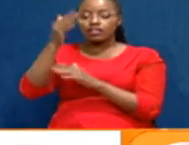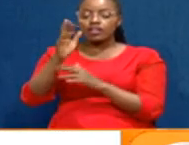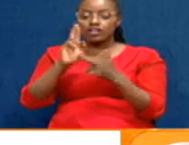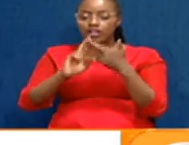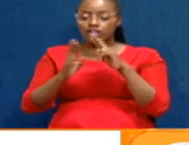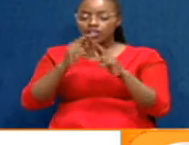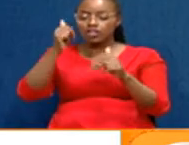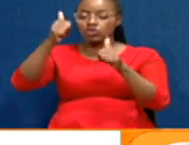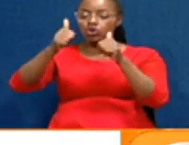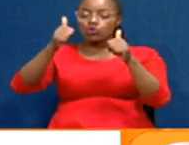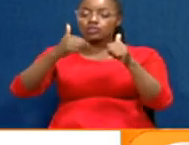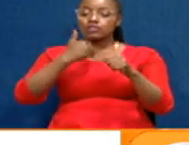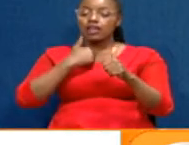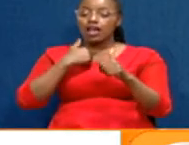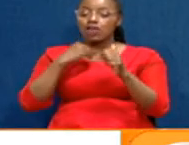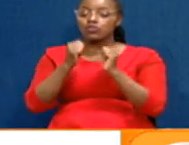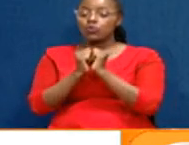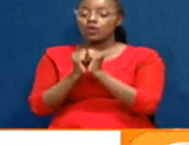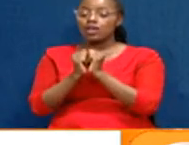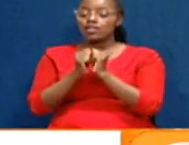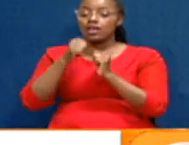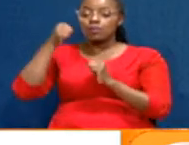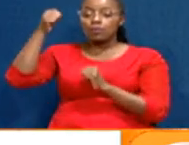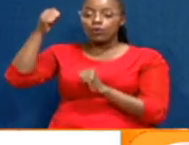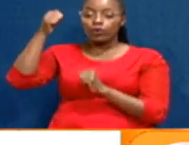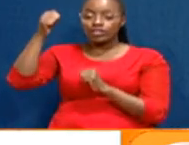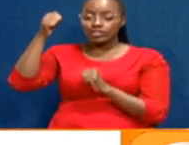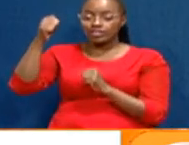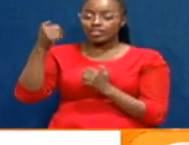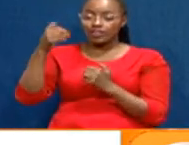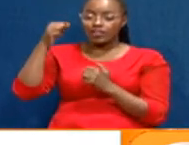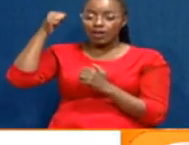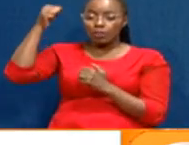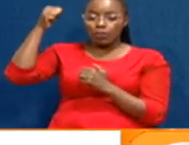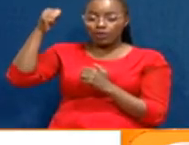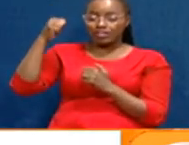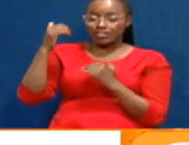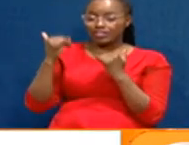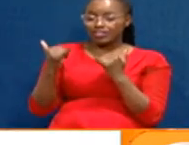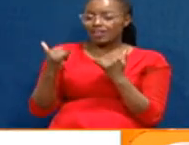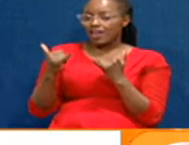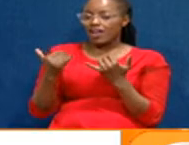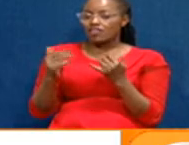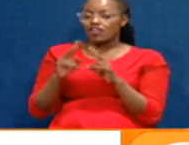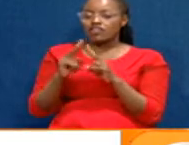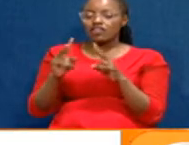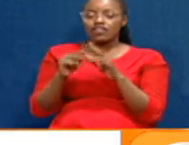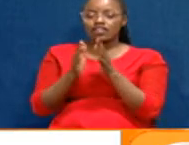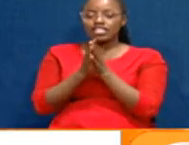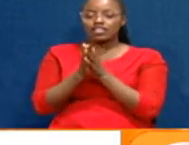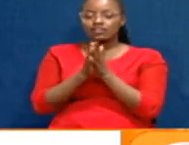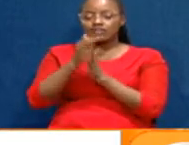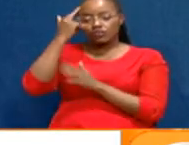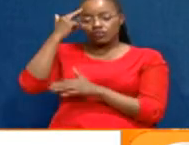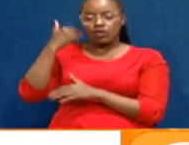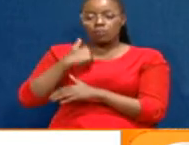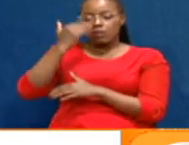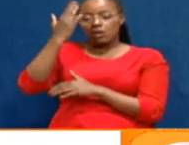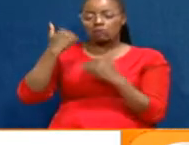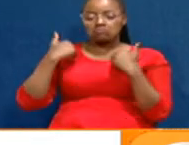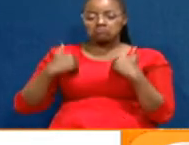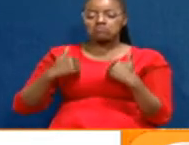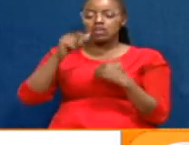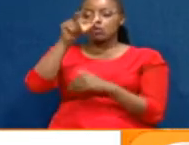it has with the politics. The politics of the day is very interesting for me because I am